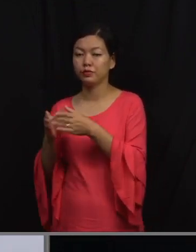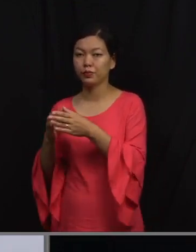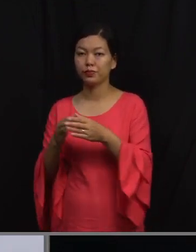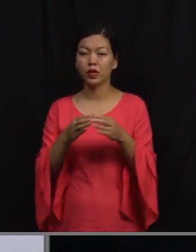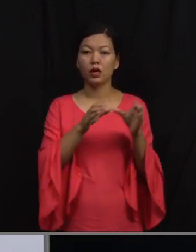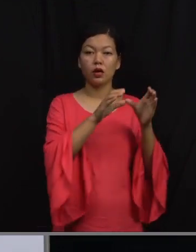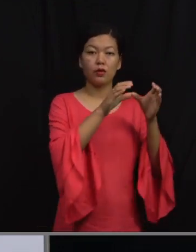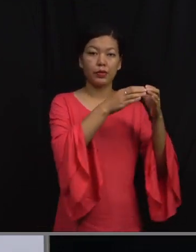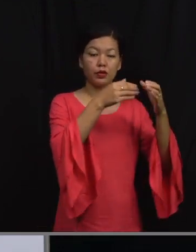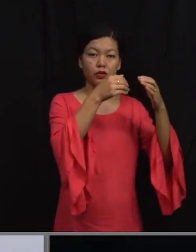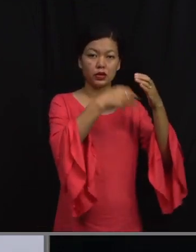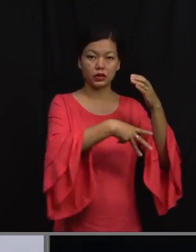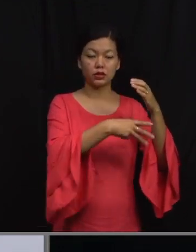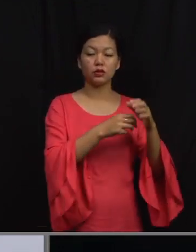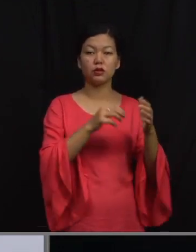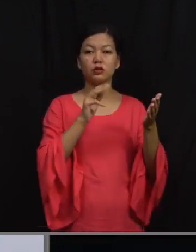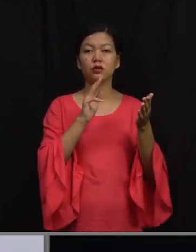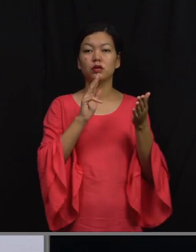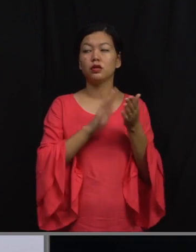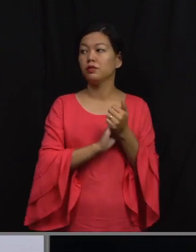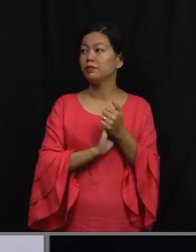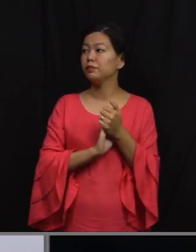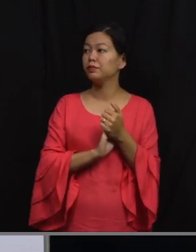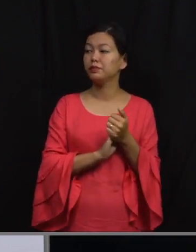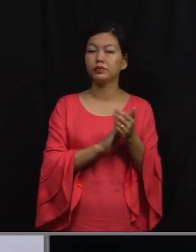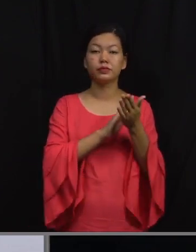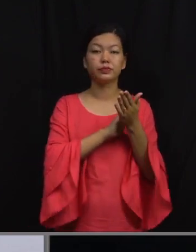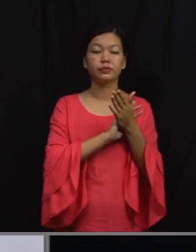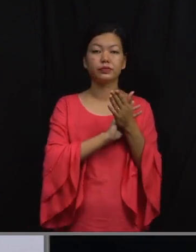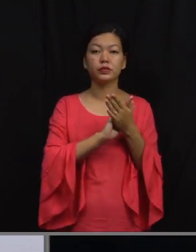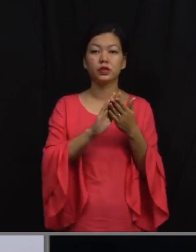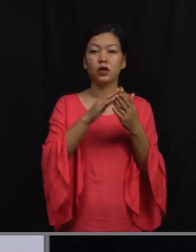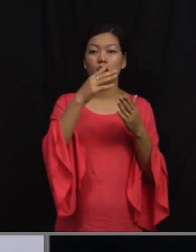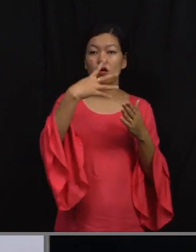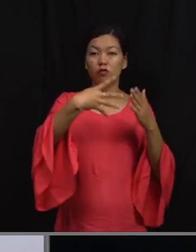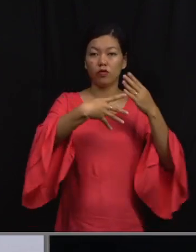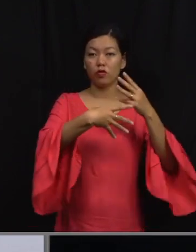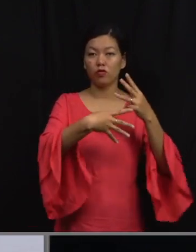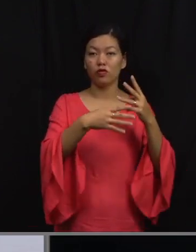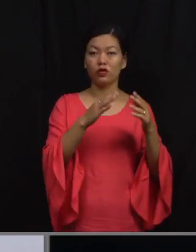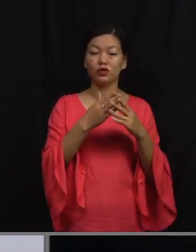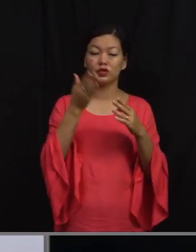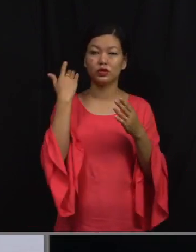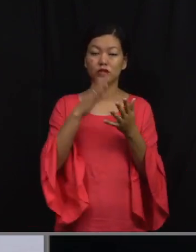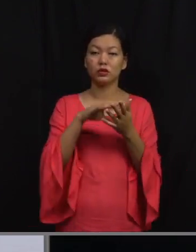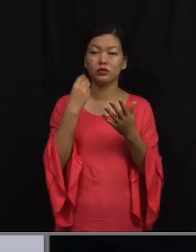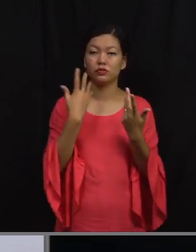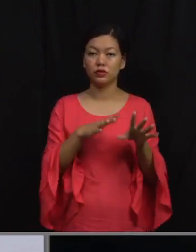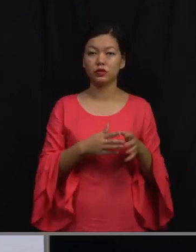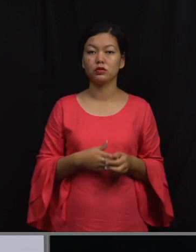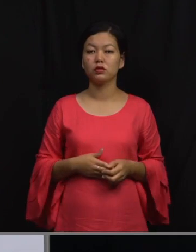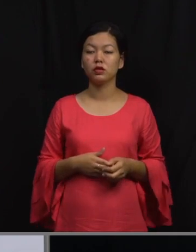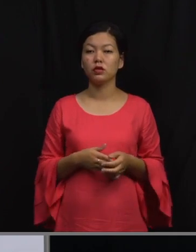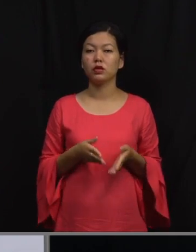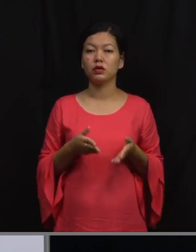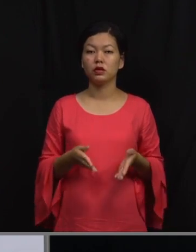mechanics, which is static as well as dynamic, and electrodynamics, optics, and this is thermodynamics. Okay, as I told you,